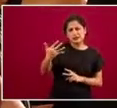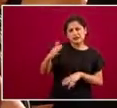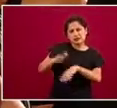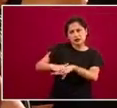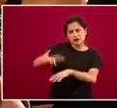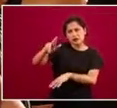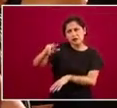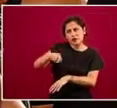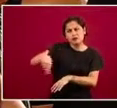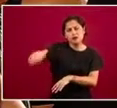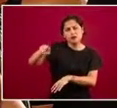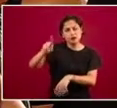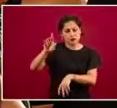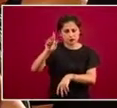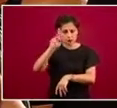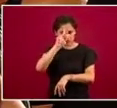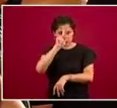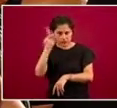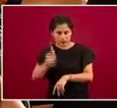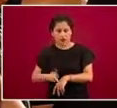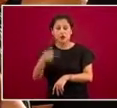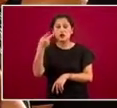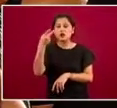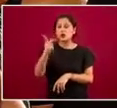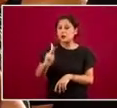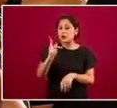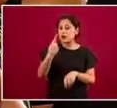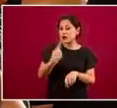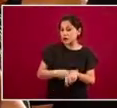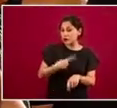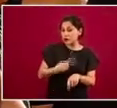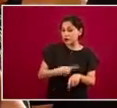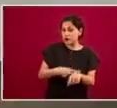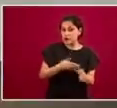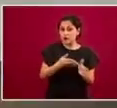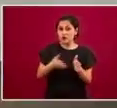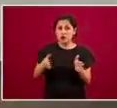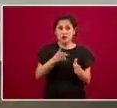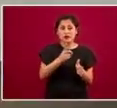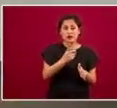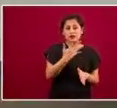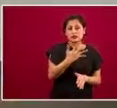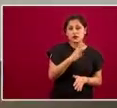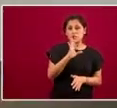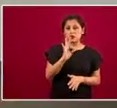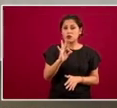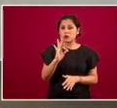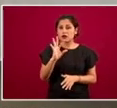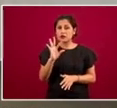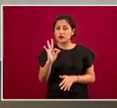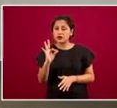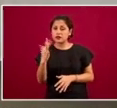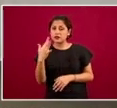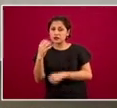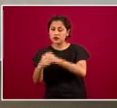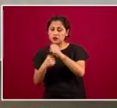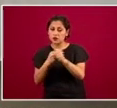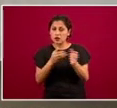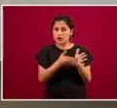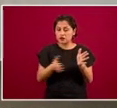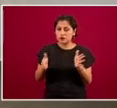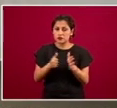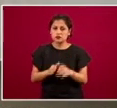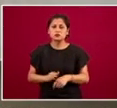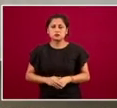I think there are more people who are over 65 years old, but the infected cases are